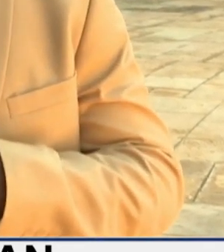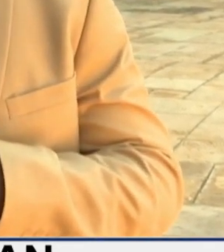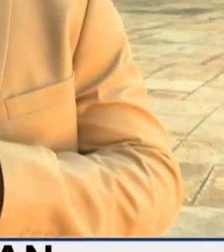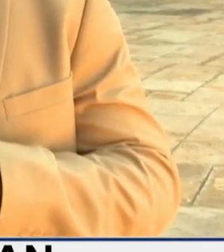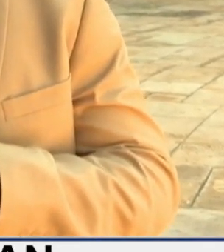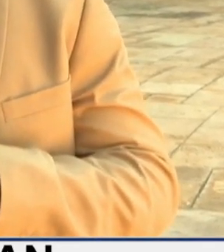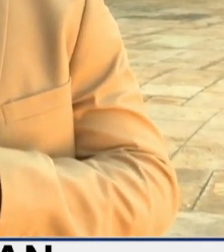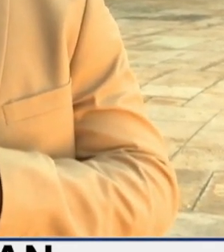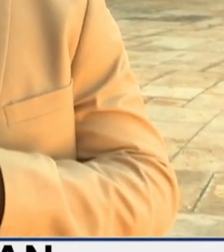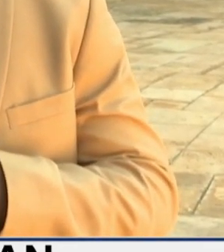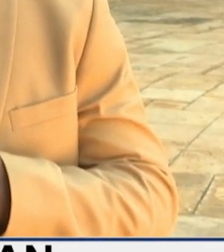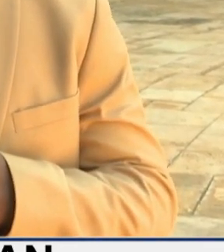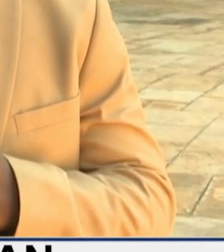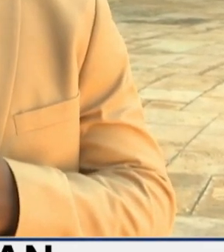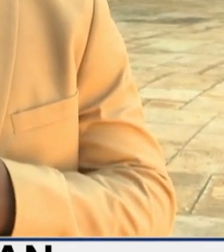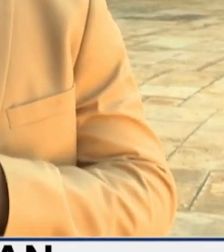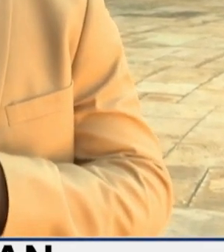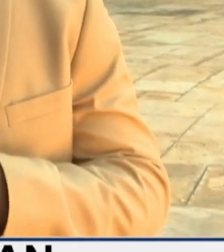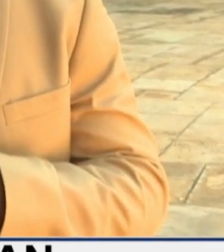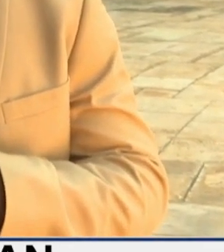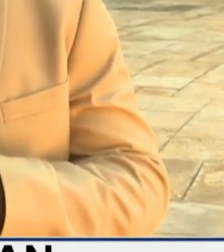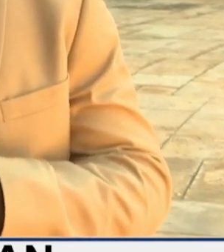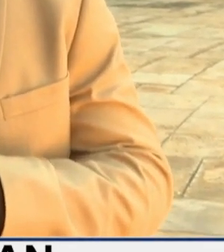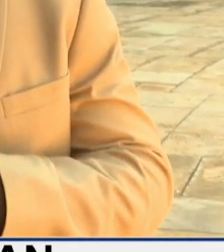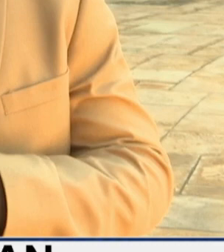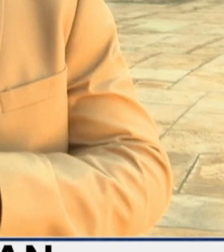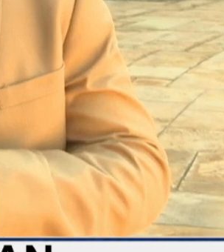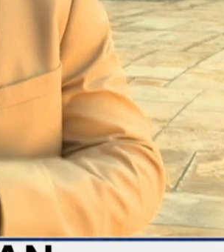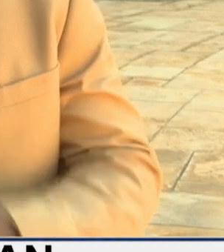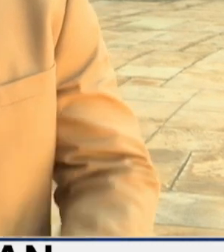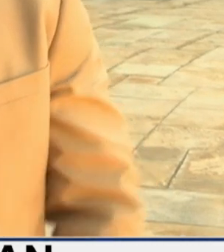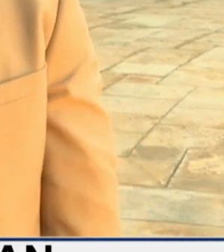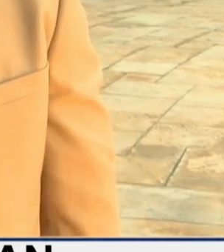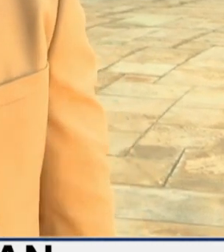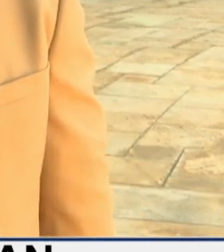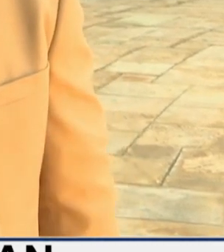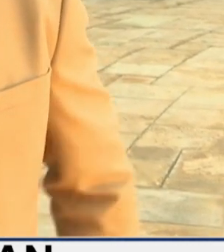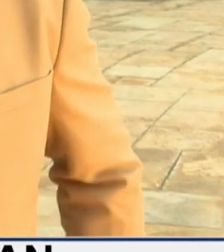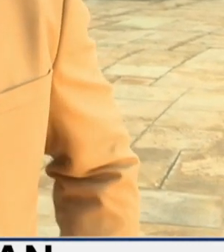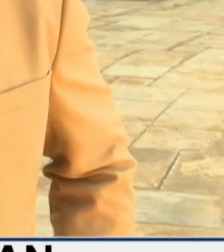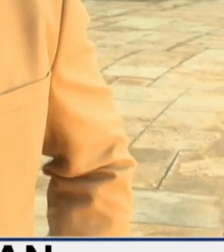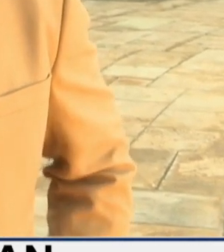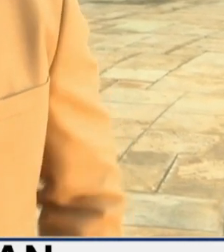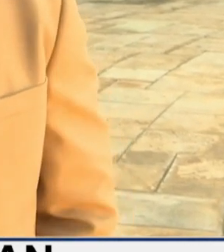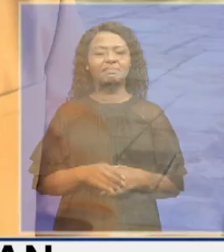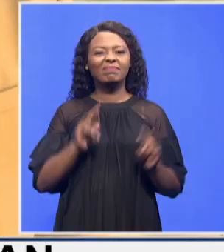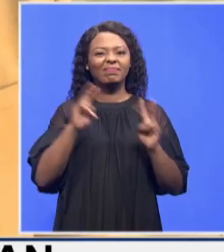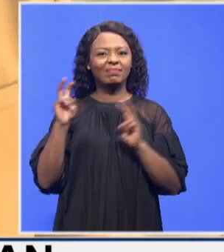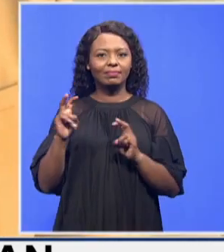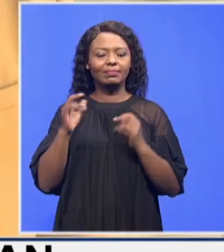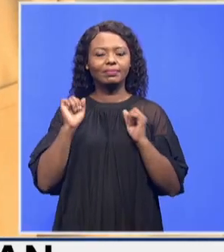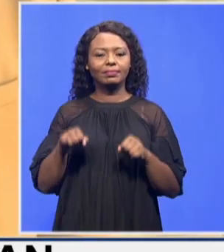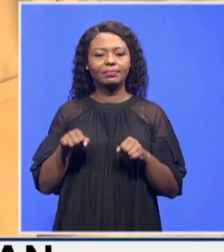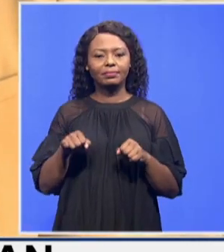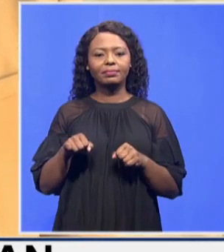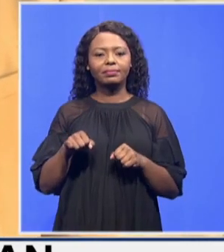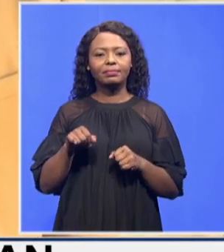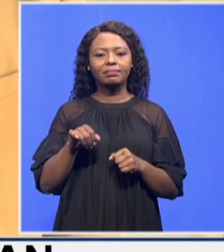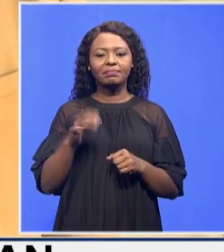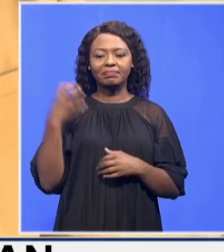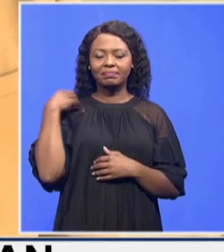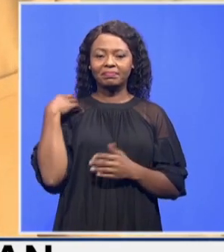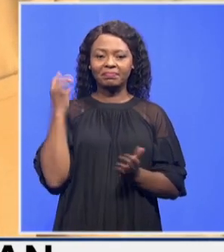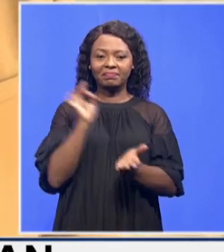absolutely. But just on a serious note, it was inevitable, right, that the issues of the cabinet reshuffle were